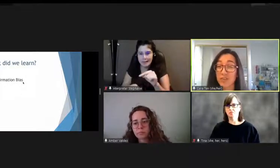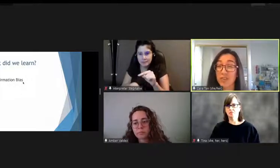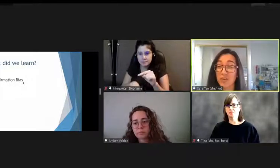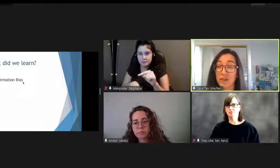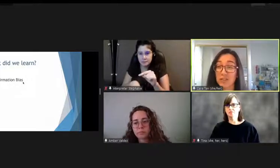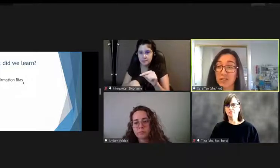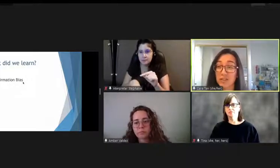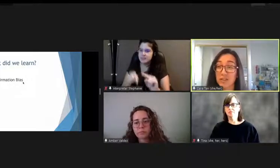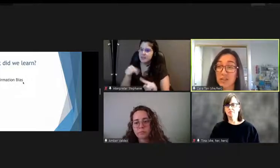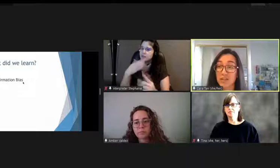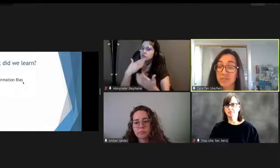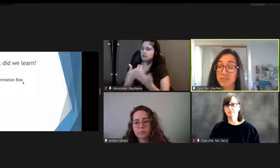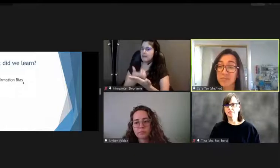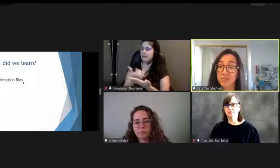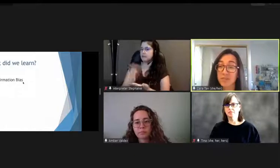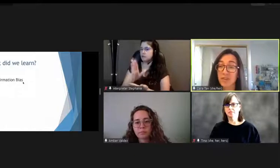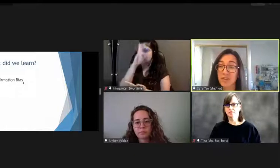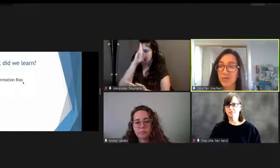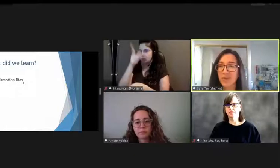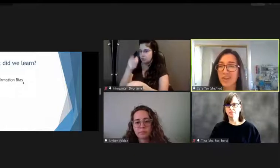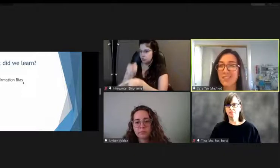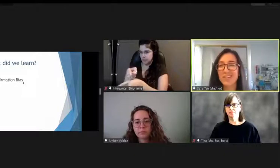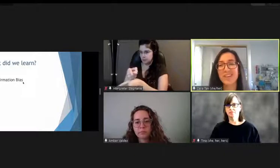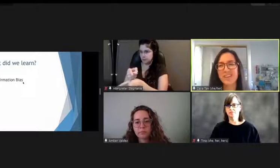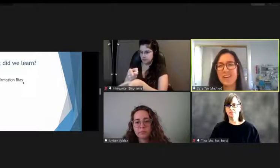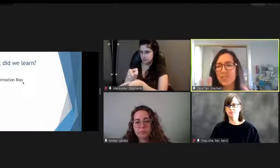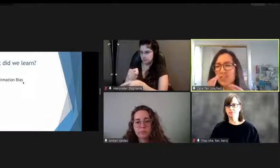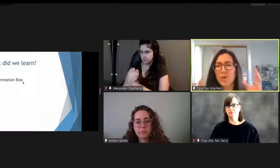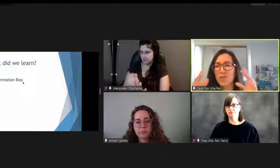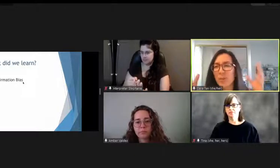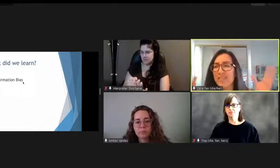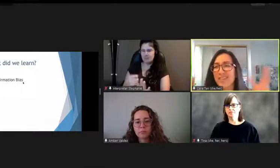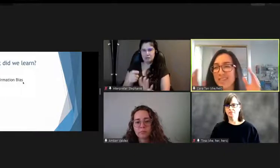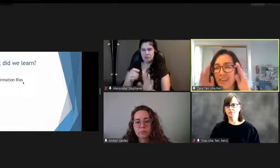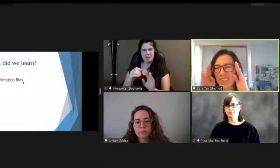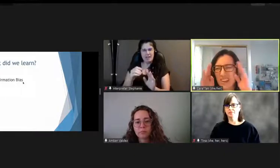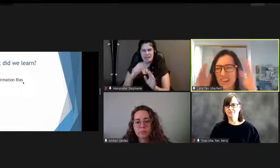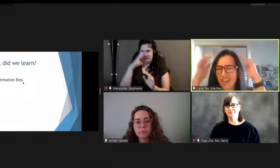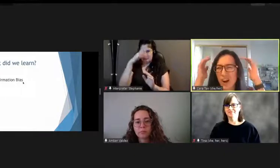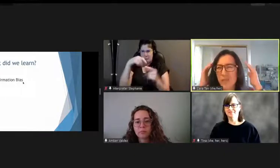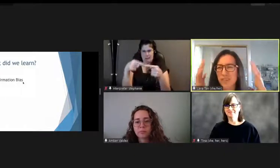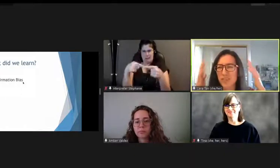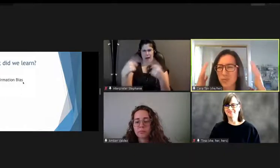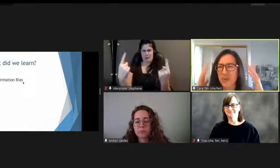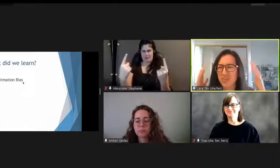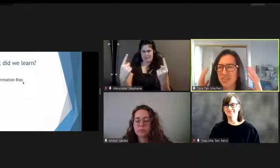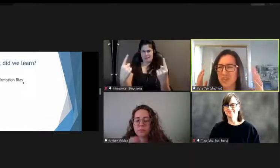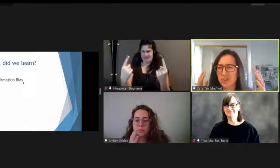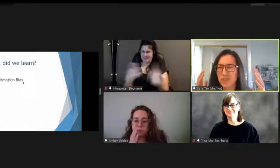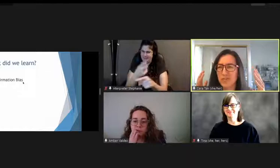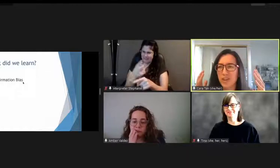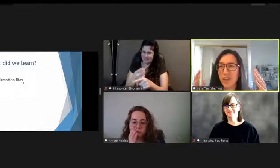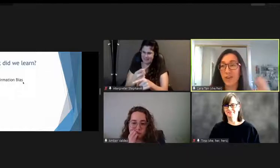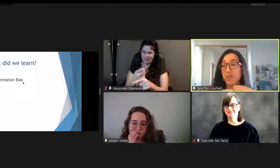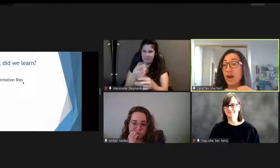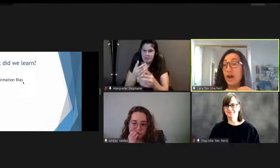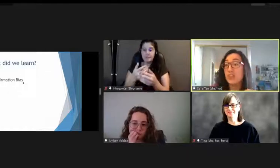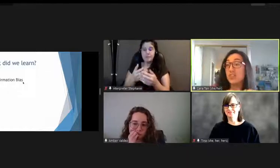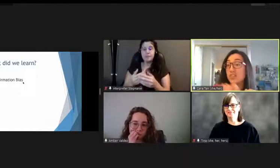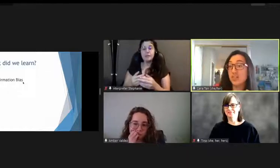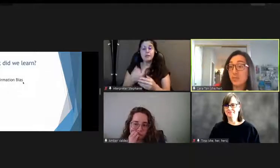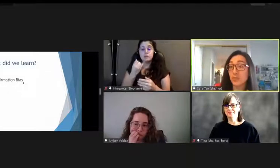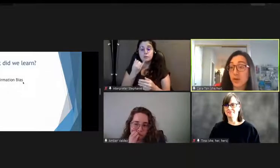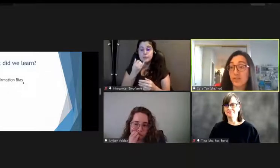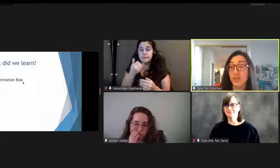hypothesis is correct. So it's kind of this weird opposite thing, right? It's the opposite of what is intuitive. If I try